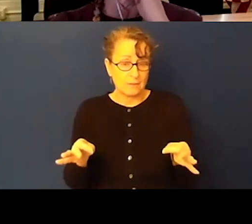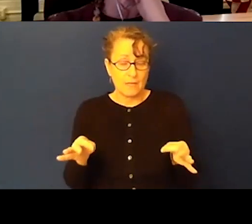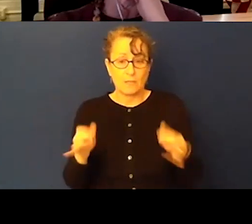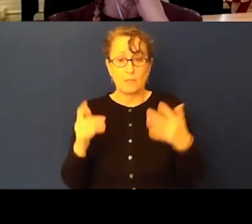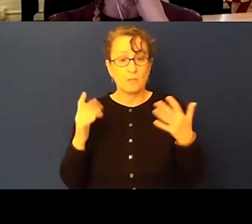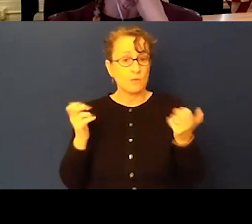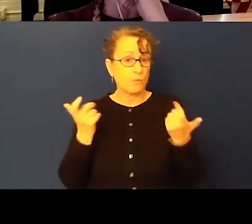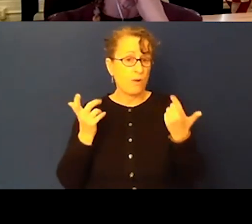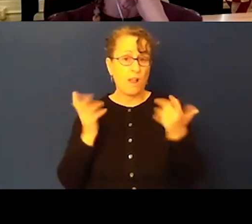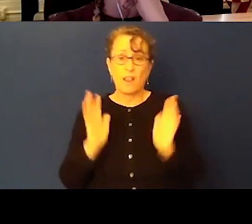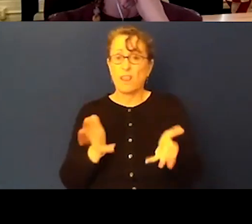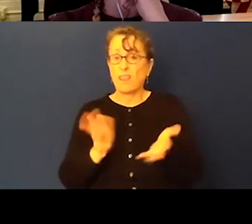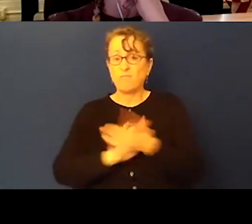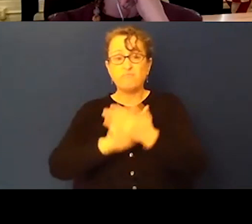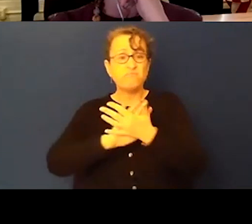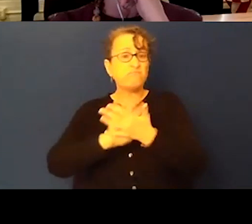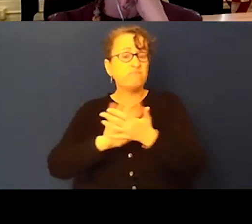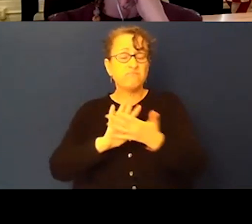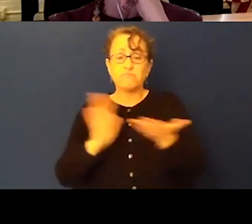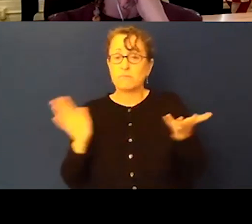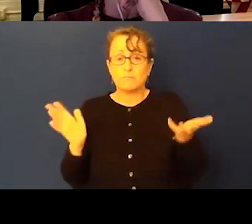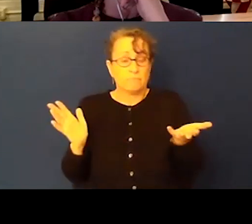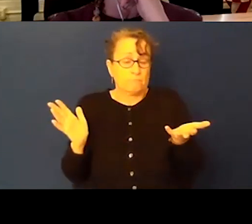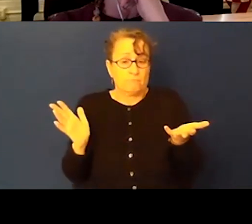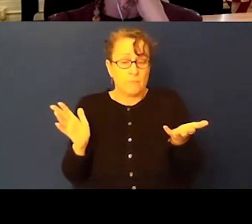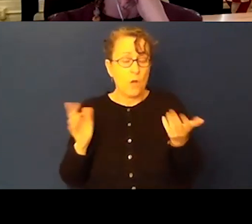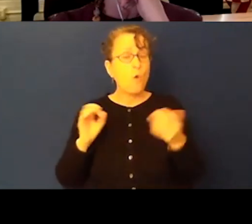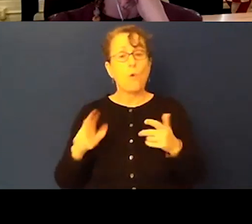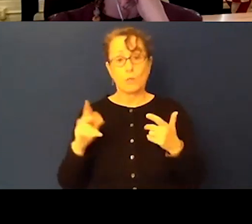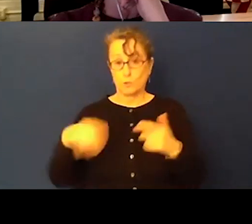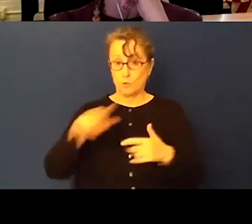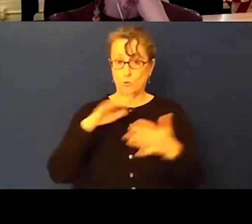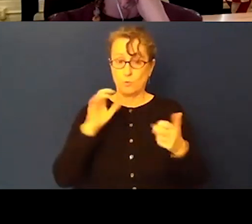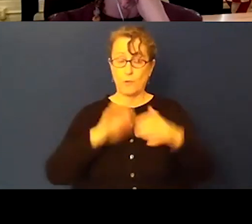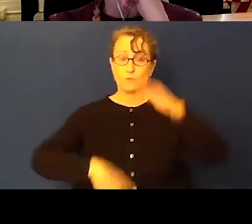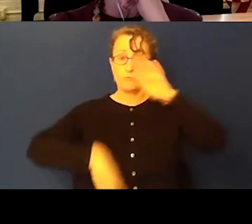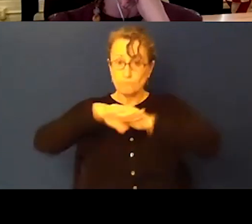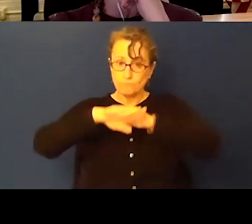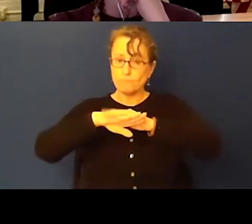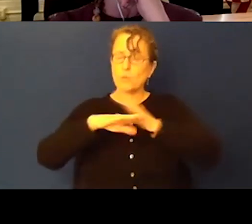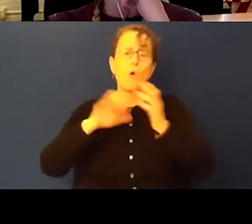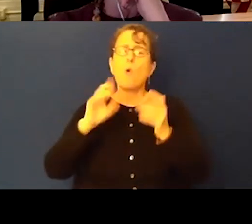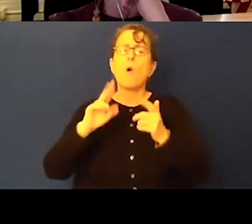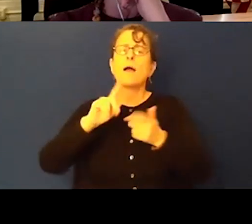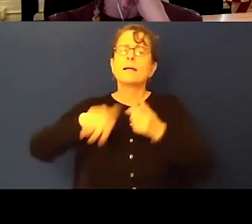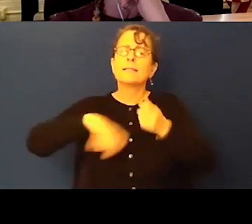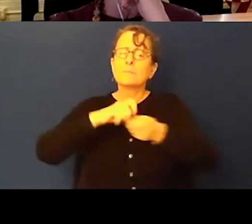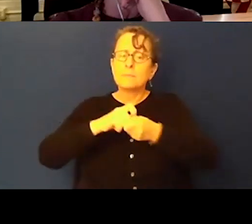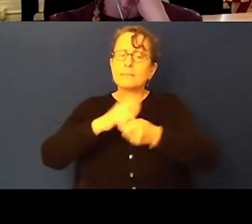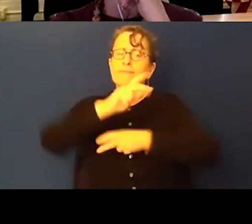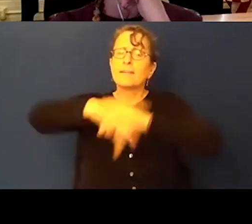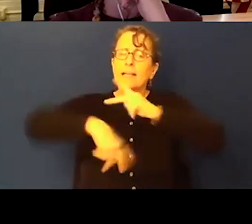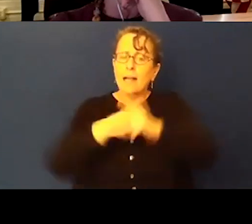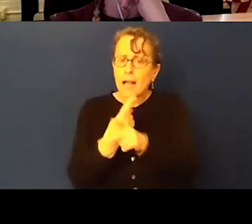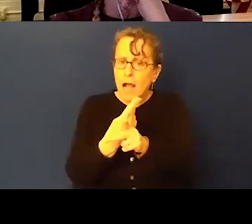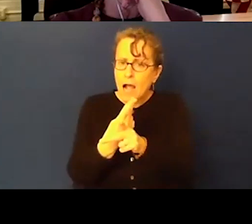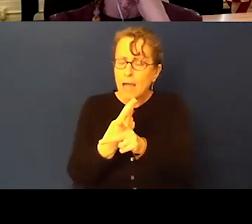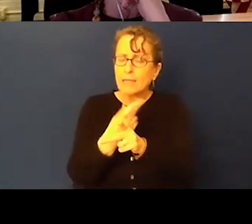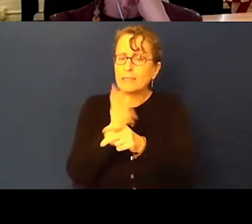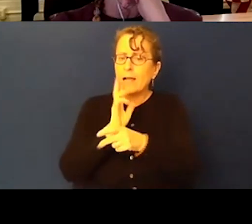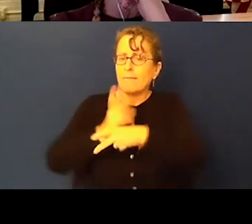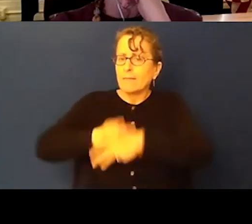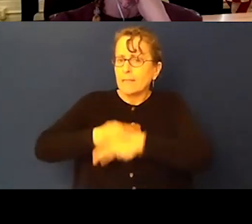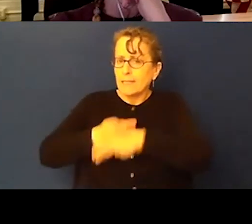say about what kinds of expenses are eligible for this reimbursement or if there's any kind of expenses that might not be.